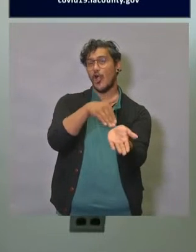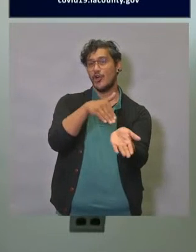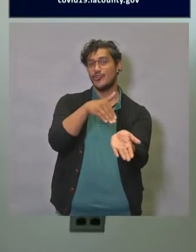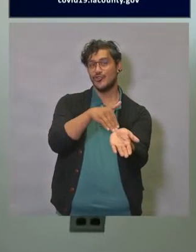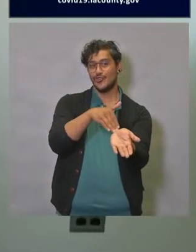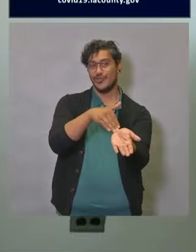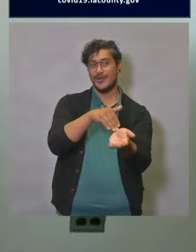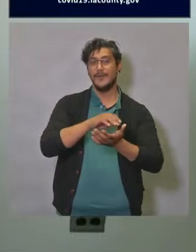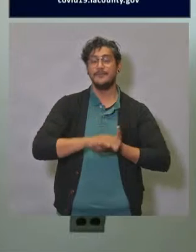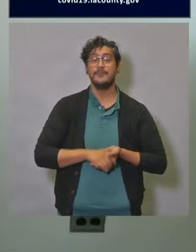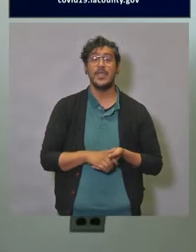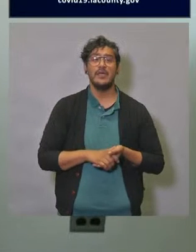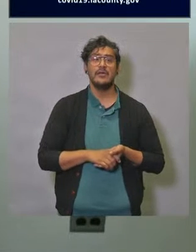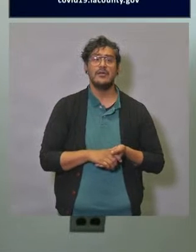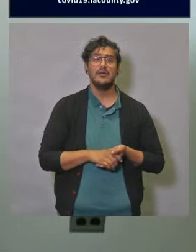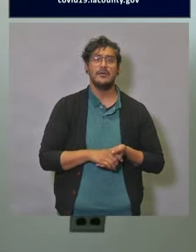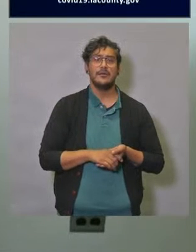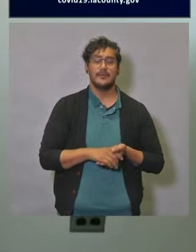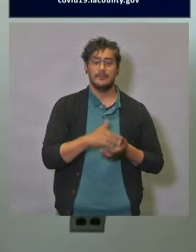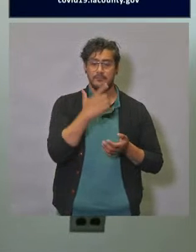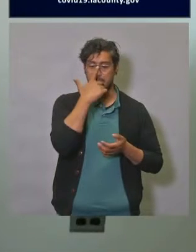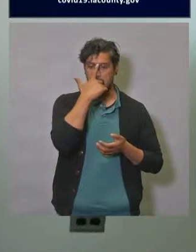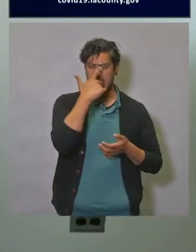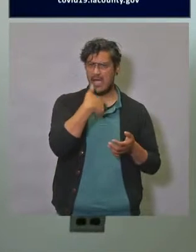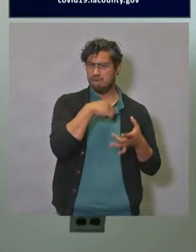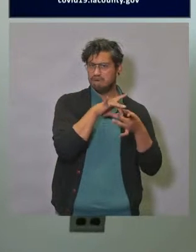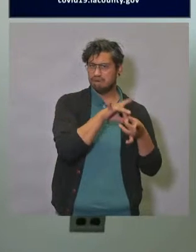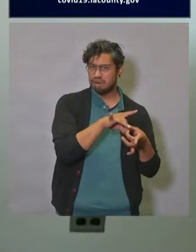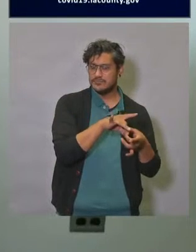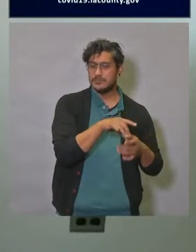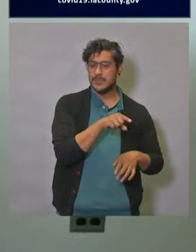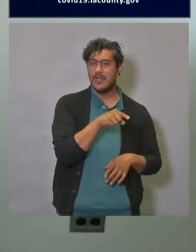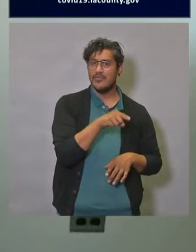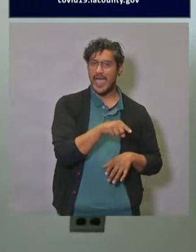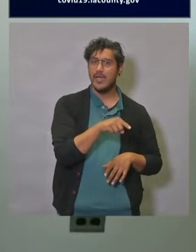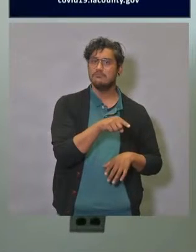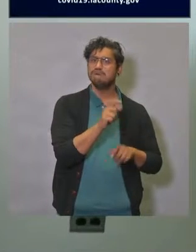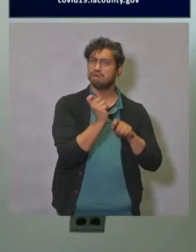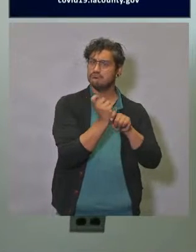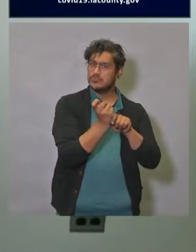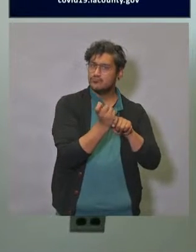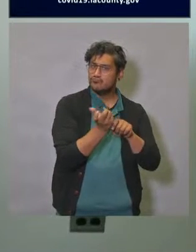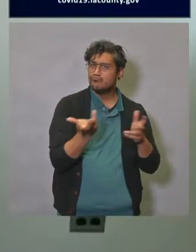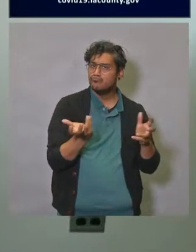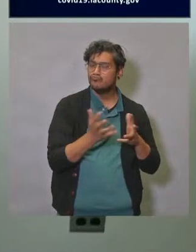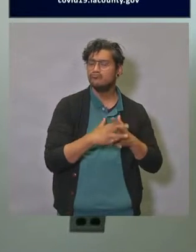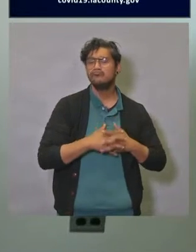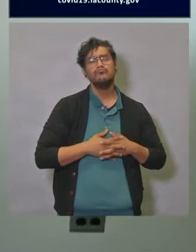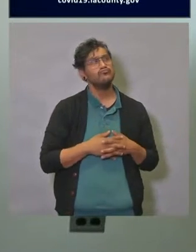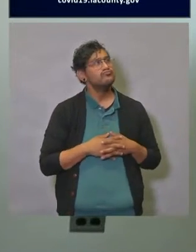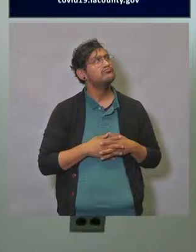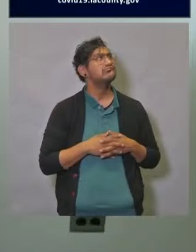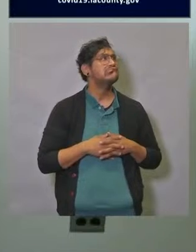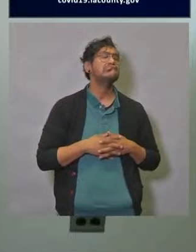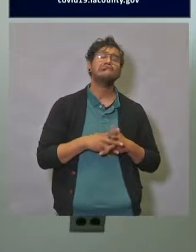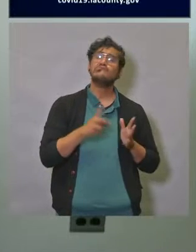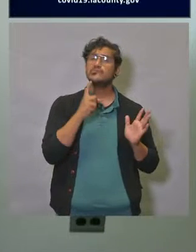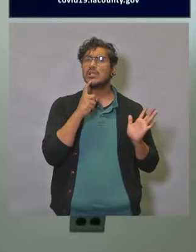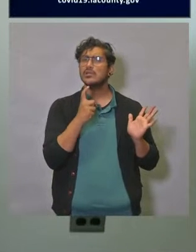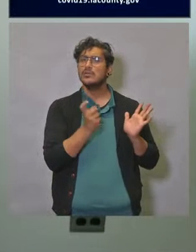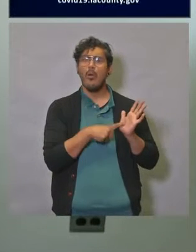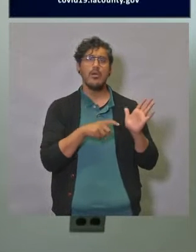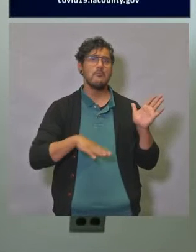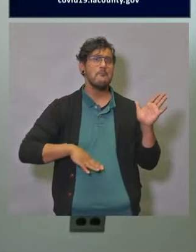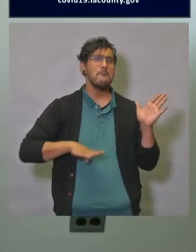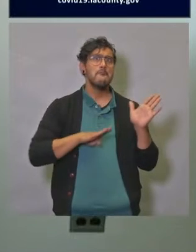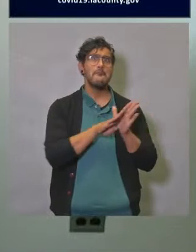board members. If I may, I'm going to stick to the theme of attending ball games. We have noticed a spike